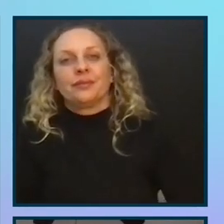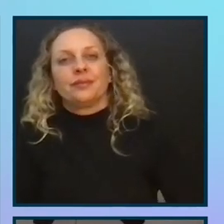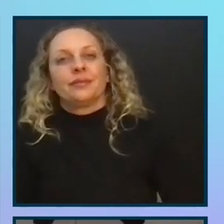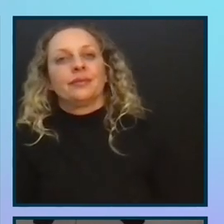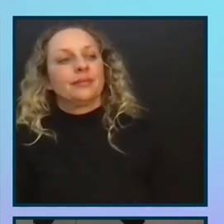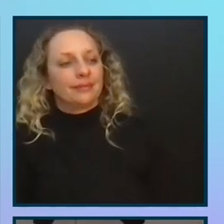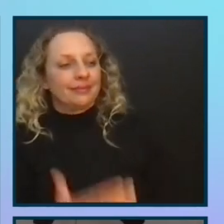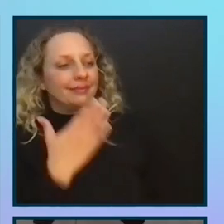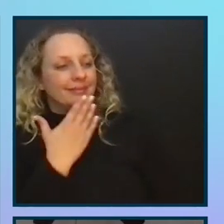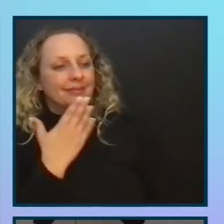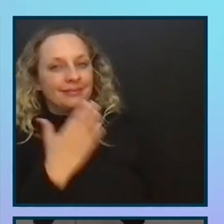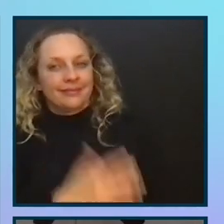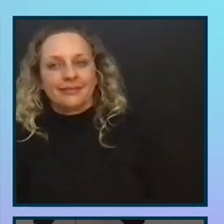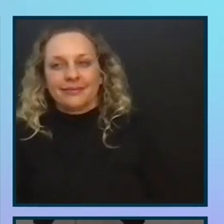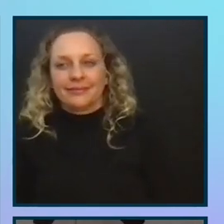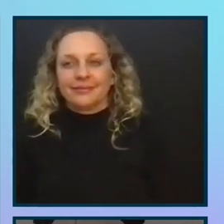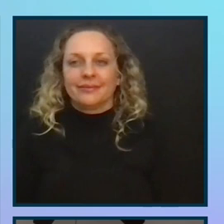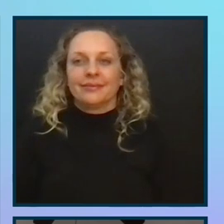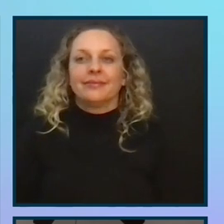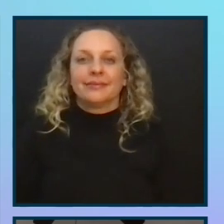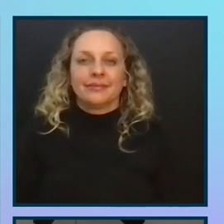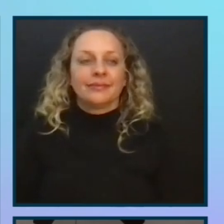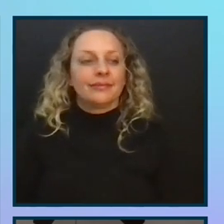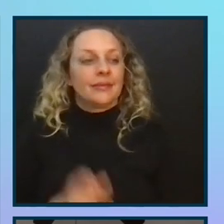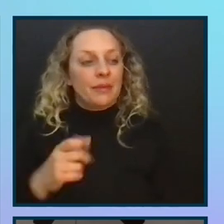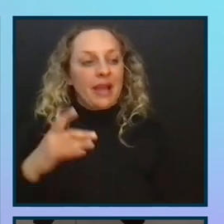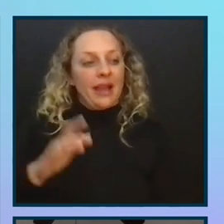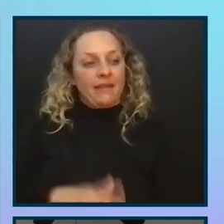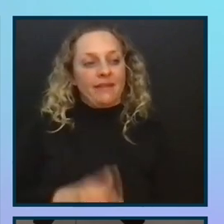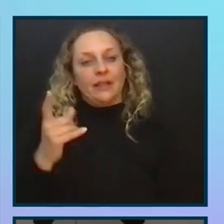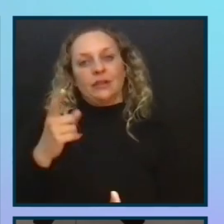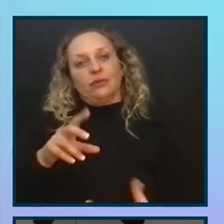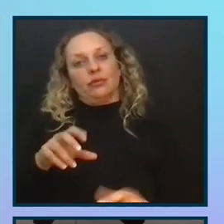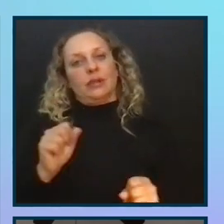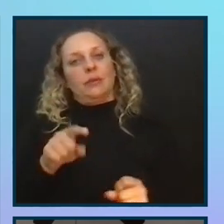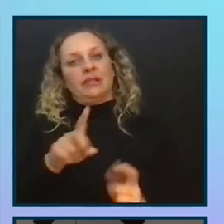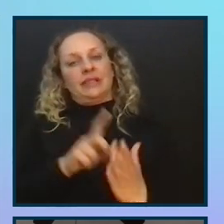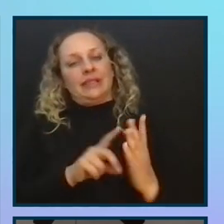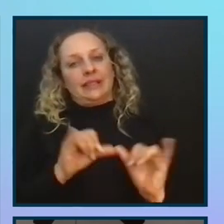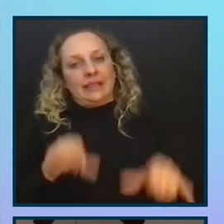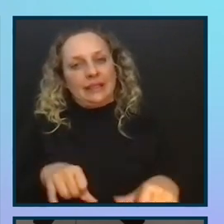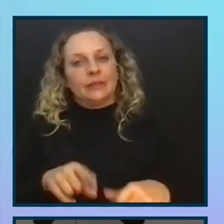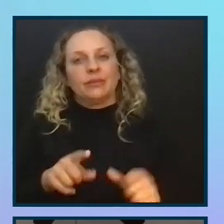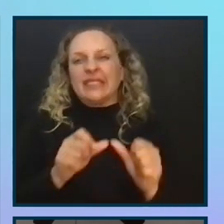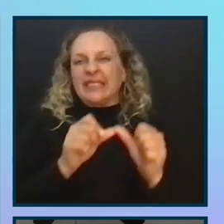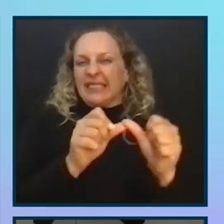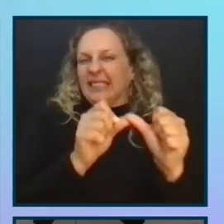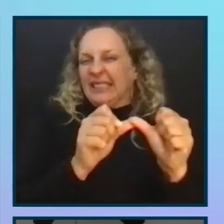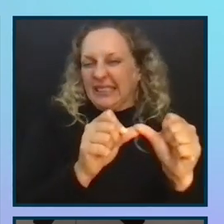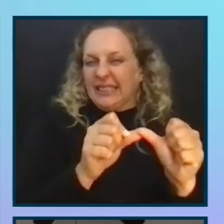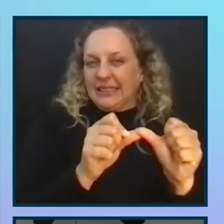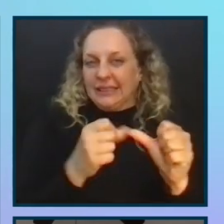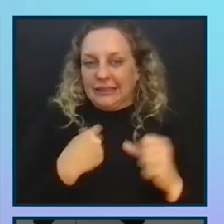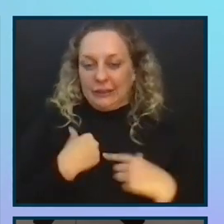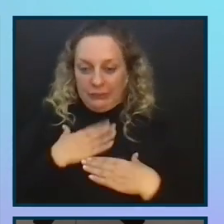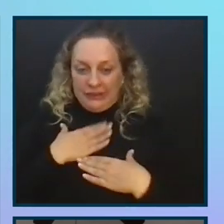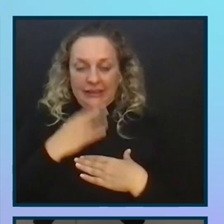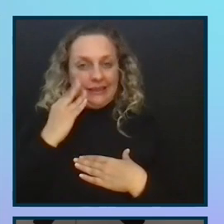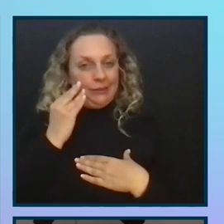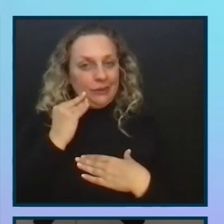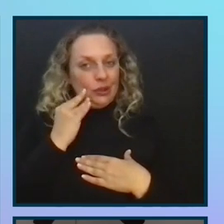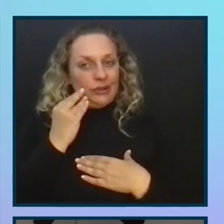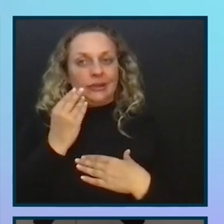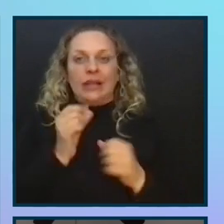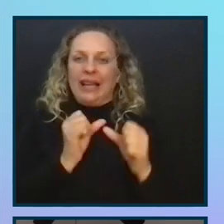Thanks, Megan. One of the many advantages to adopting a design system is creating consistency. And from my experience, aiming